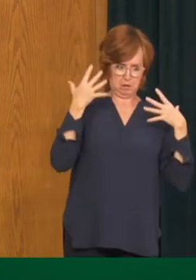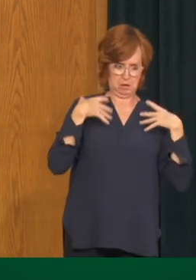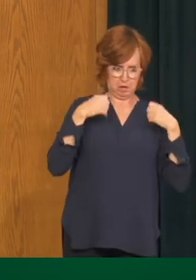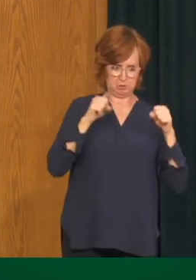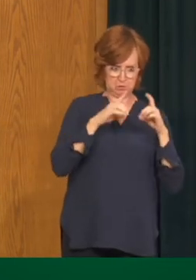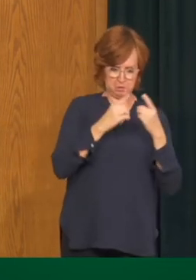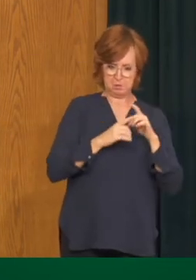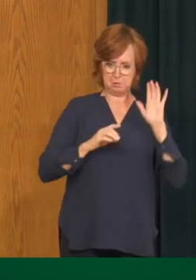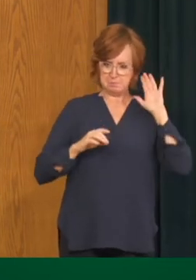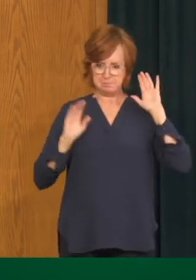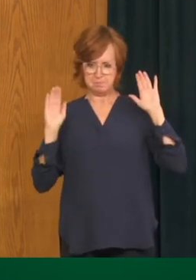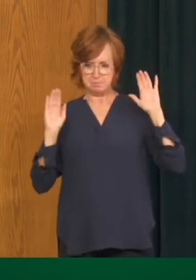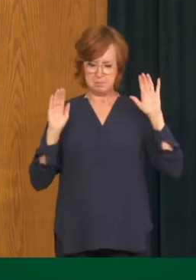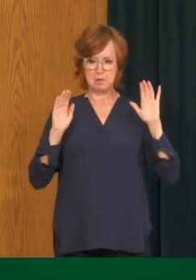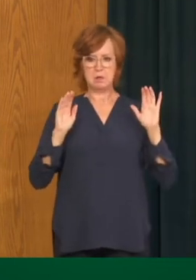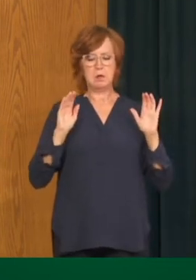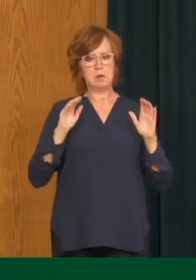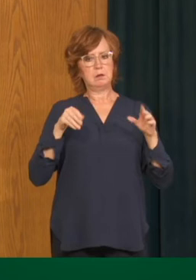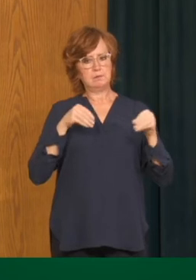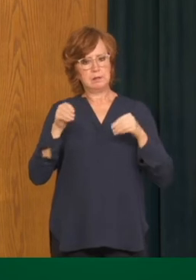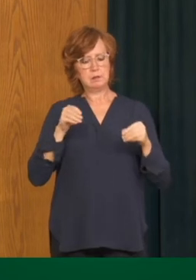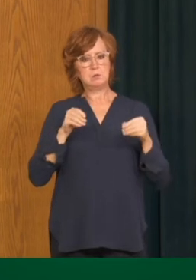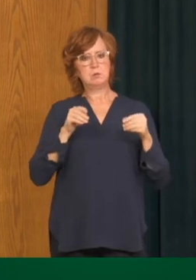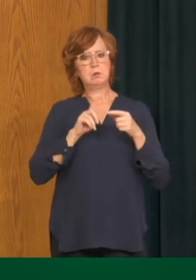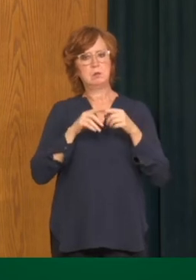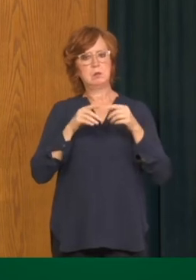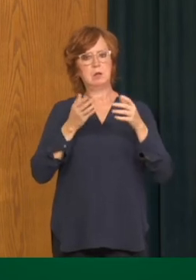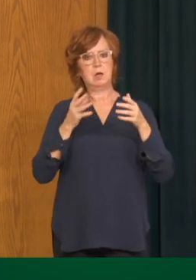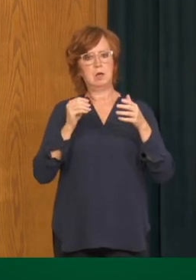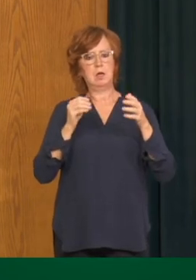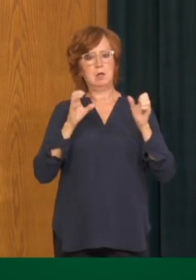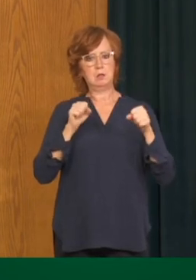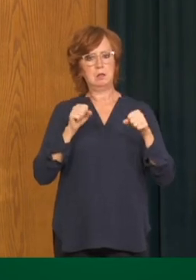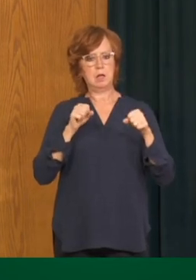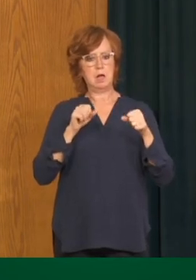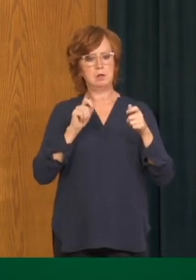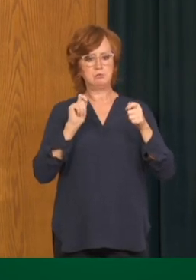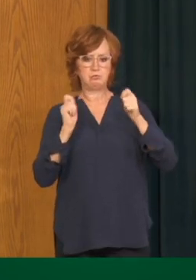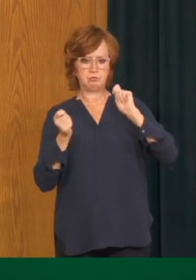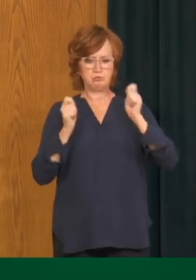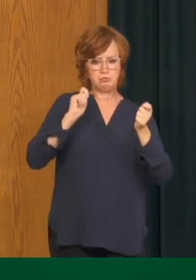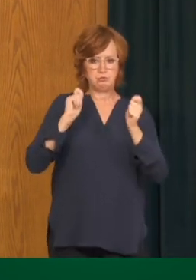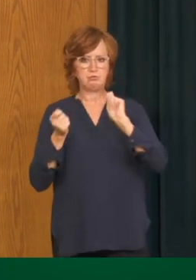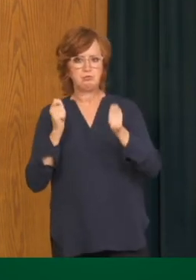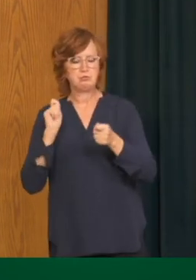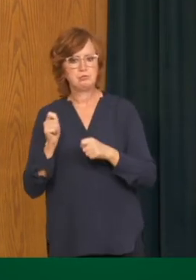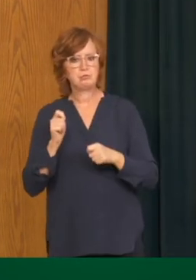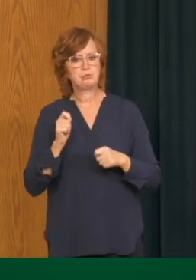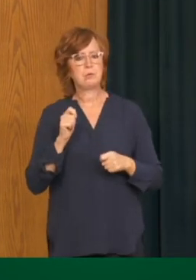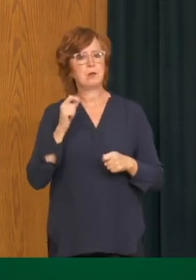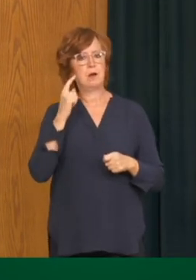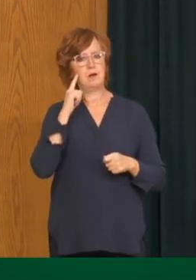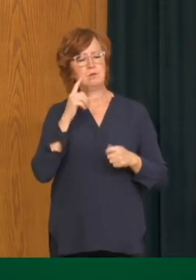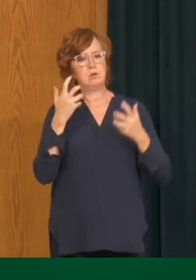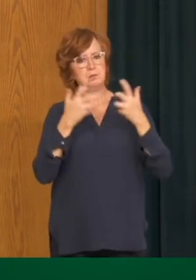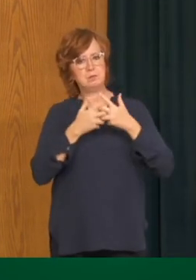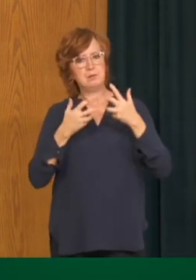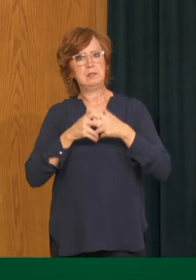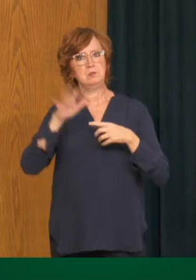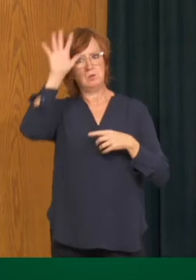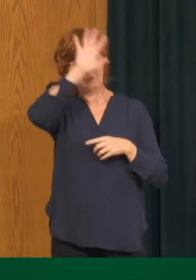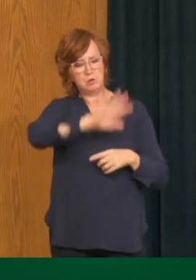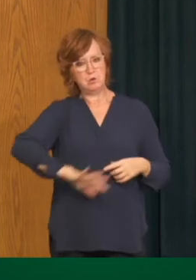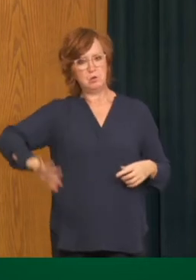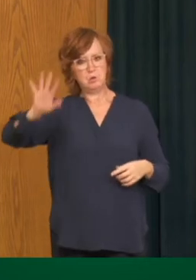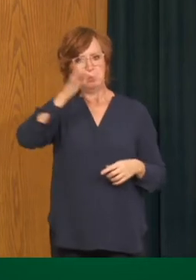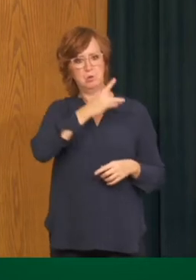we our plan can be fluid enough to address the concerns not only broadly across the province but also concerns